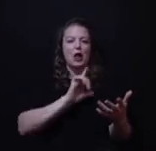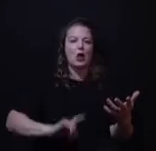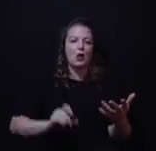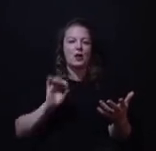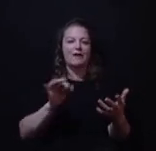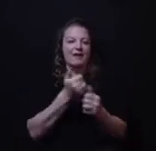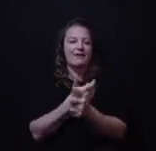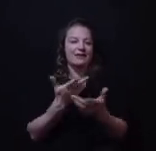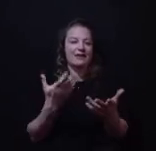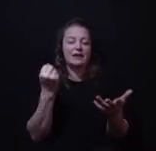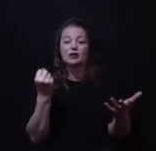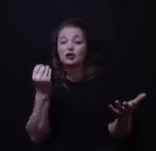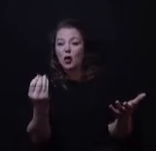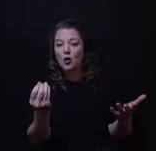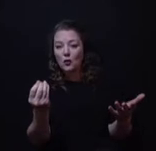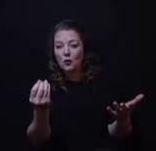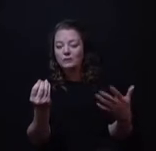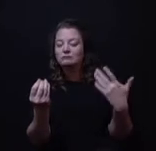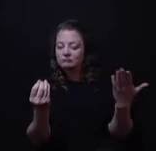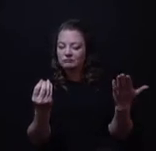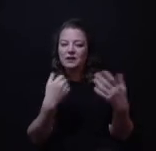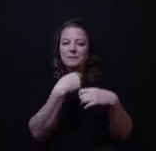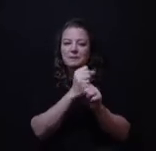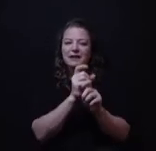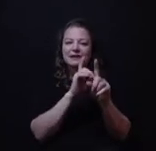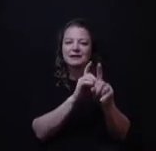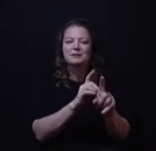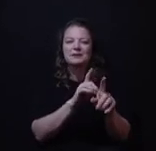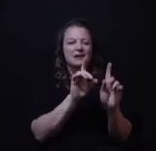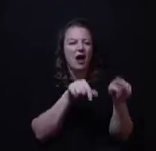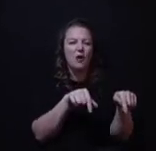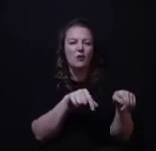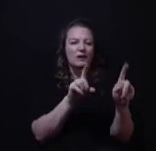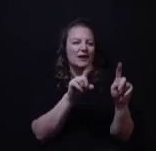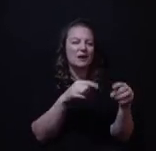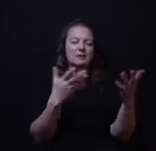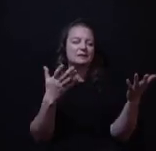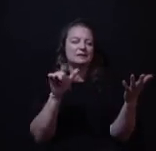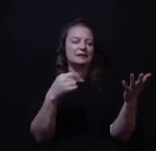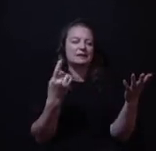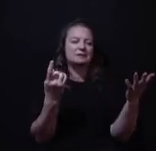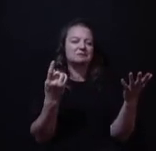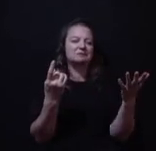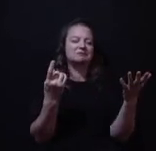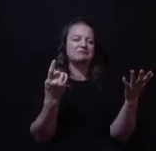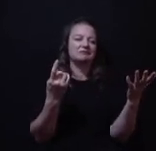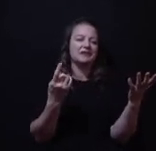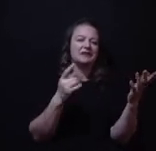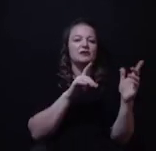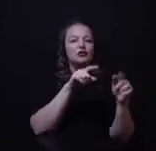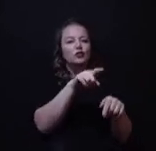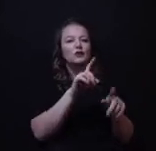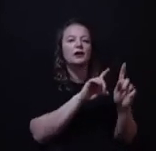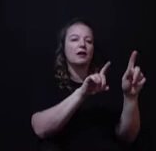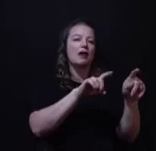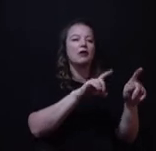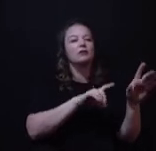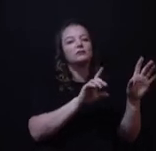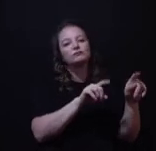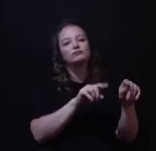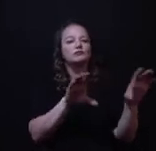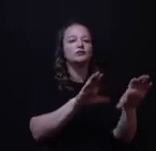everything. So make disciples. Then what is go? Go is just existential. So y'all are gonna go about your day, right? There it